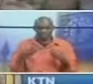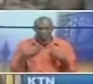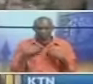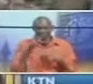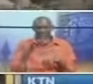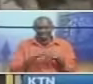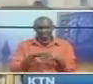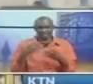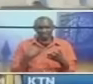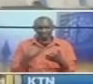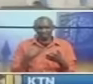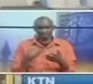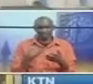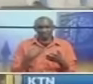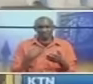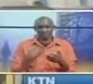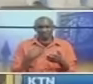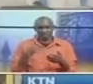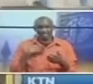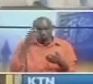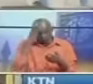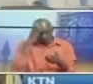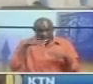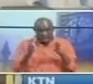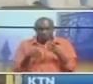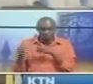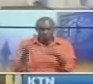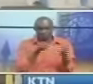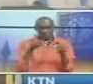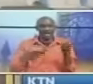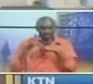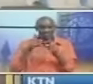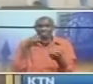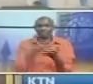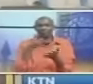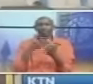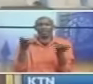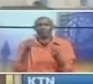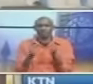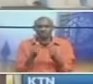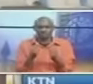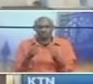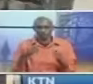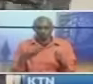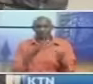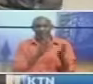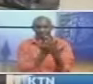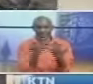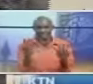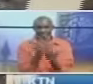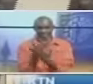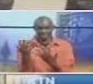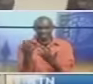get so much conversant with the guard of honor and the activities that involve the whole issue of parade. It is